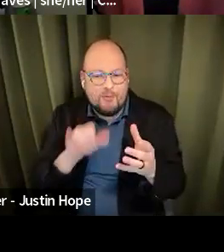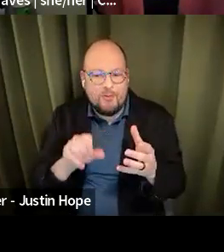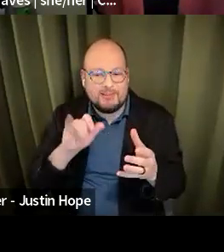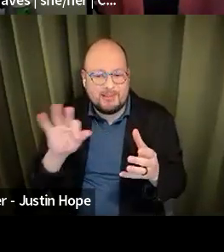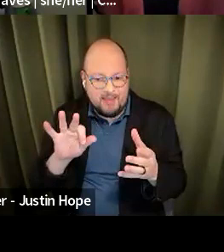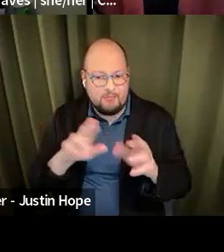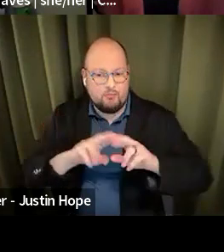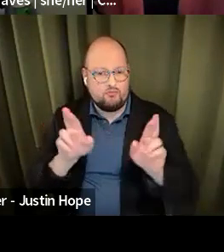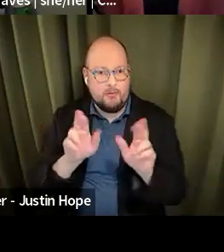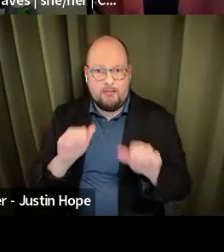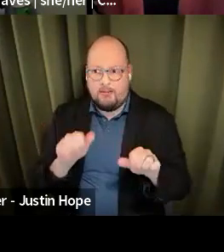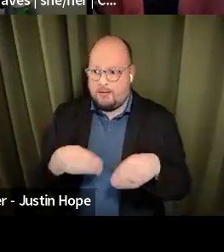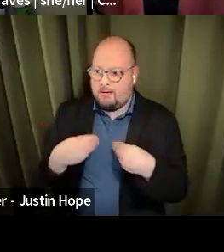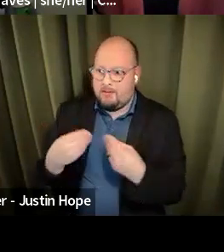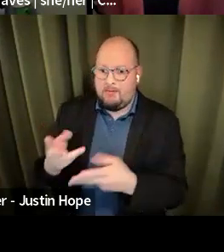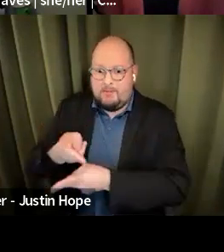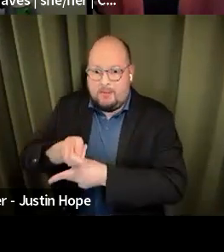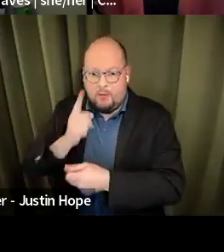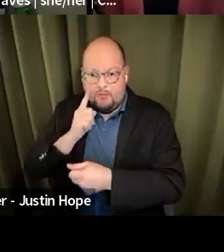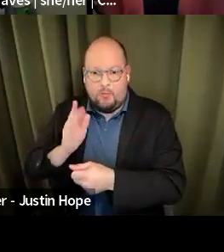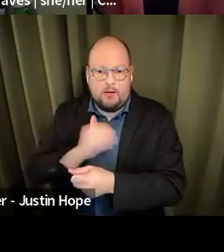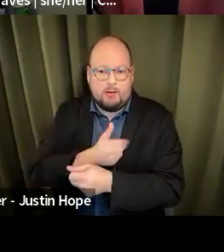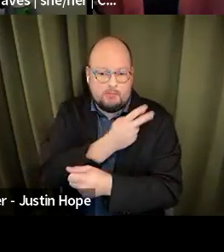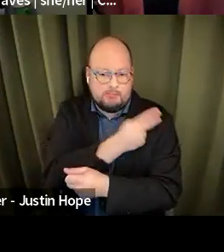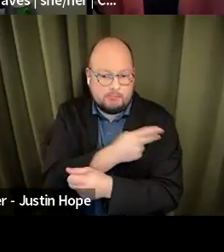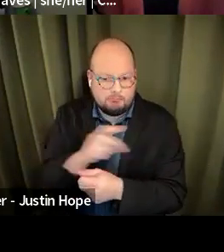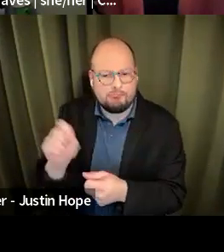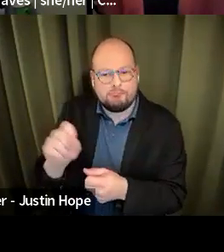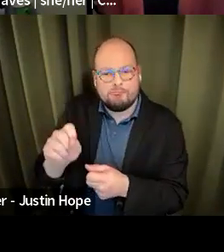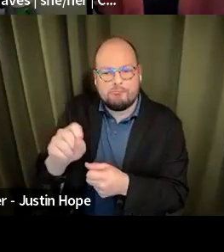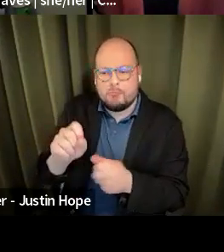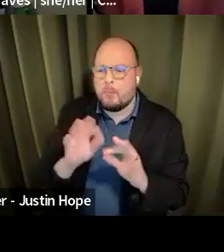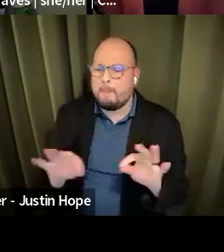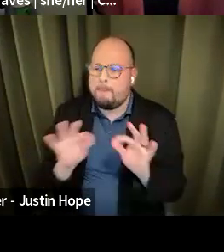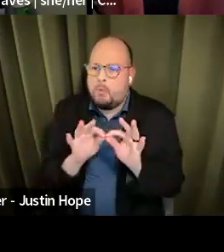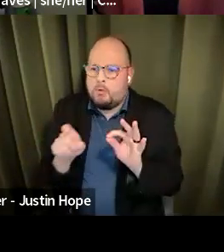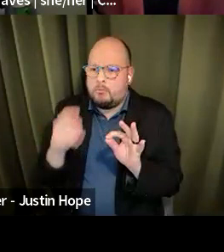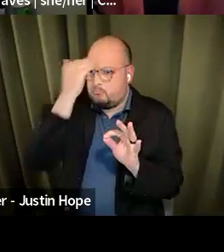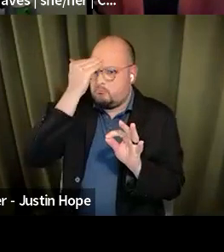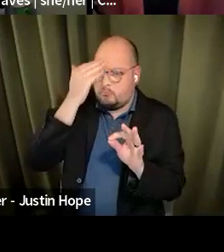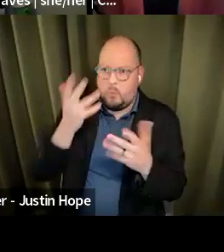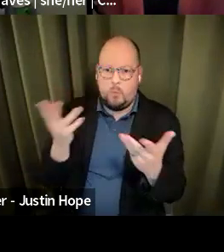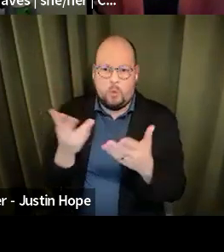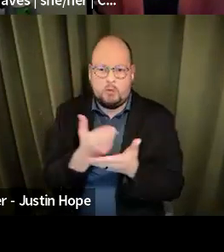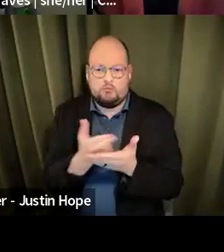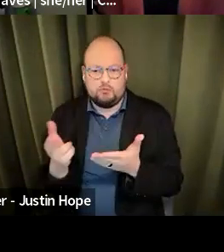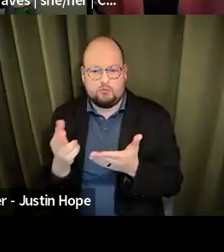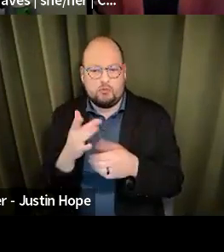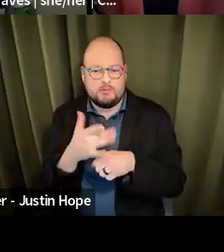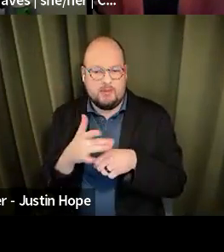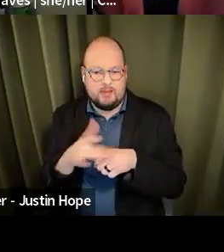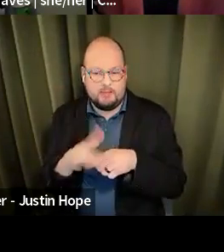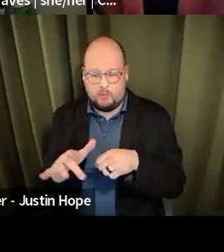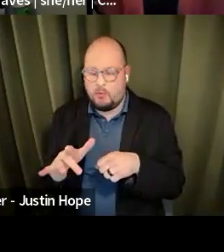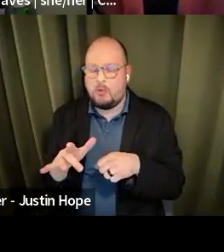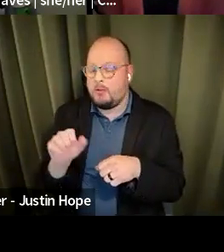safe and quality care to our patients, we've got to make sure they know what resources are available to them in our institution. So working with the staffing office